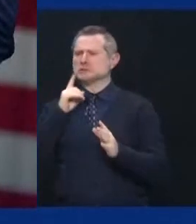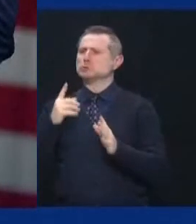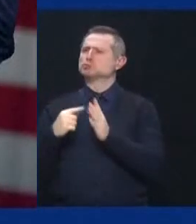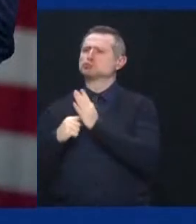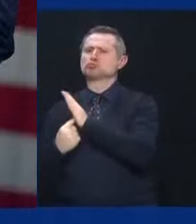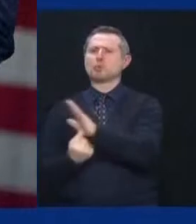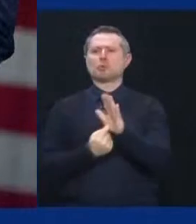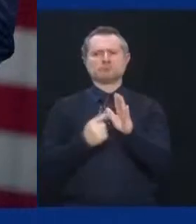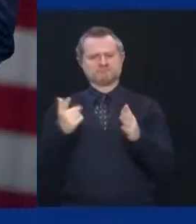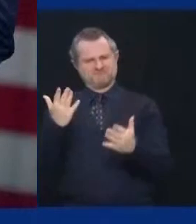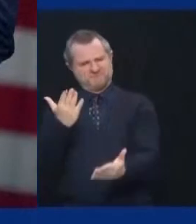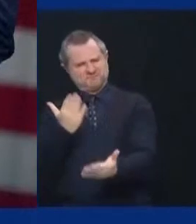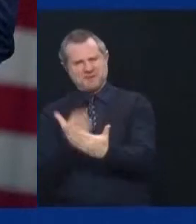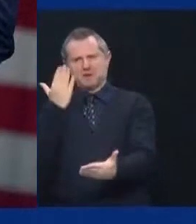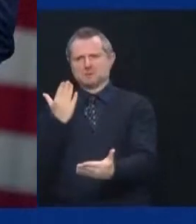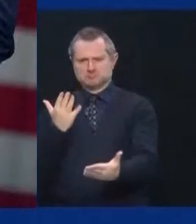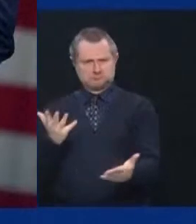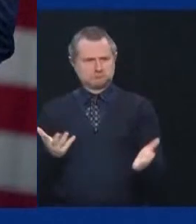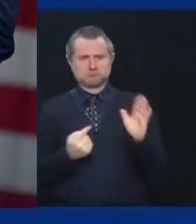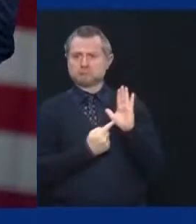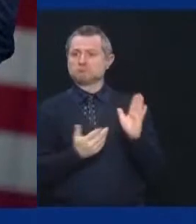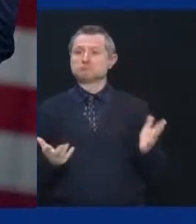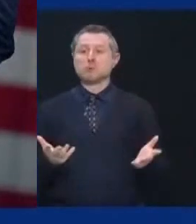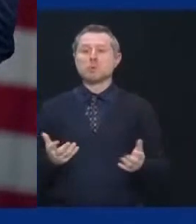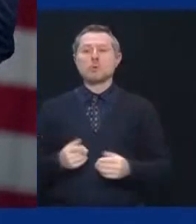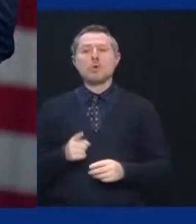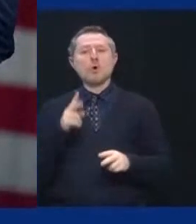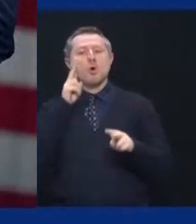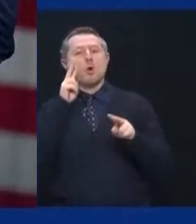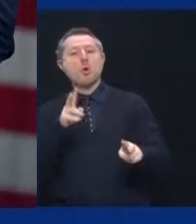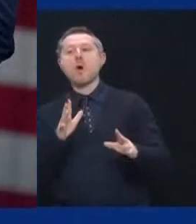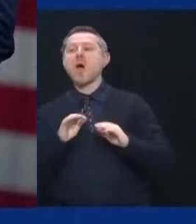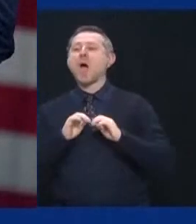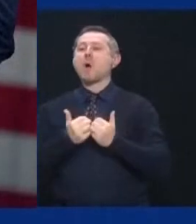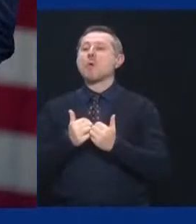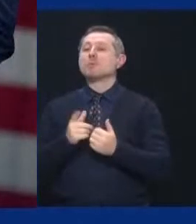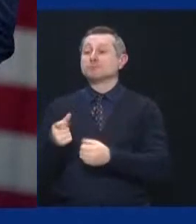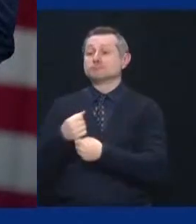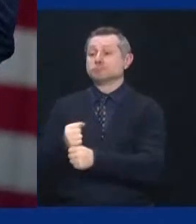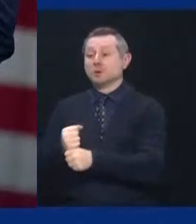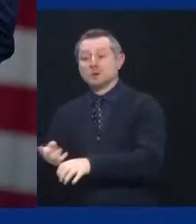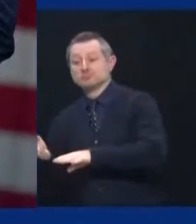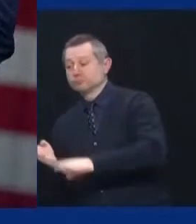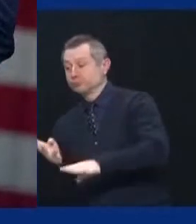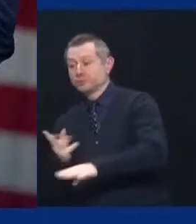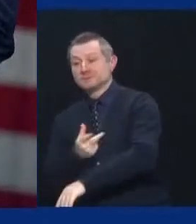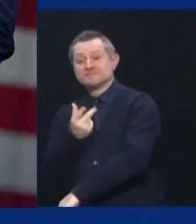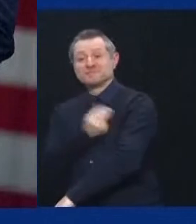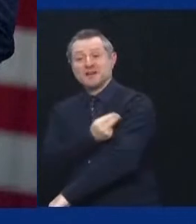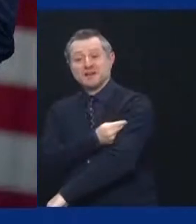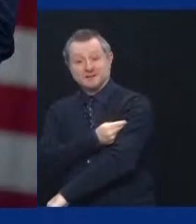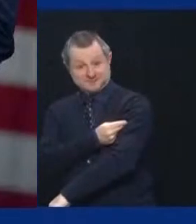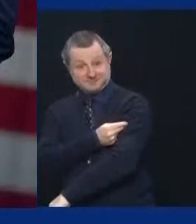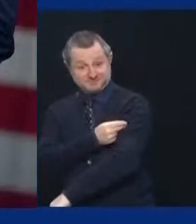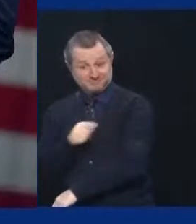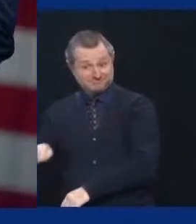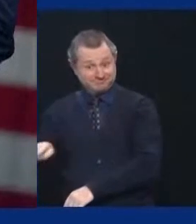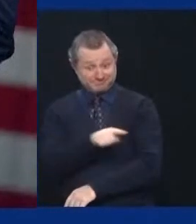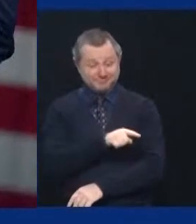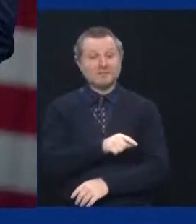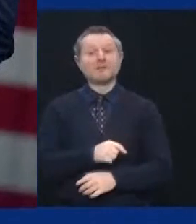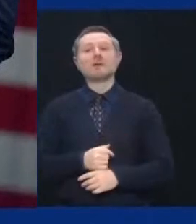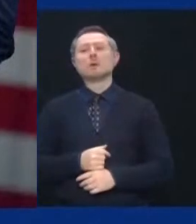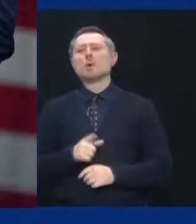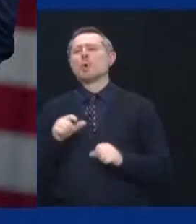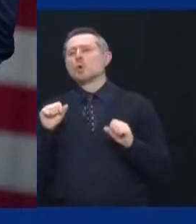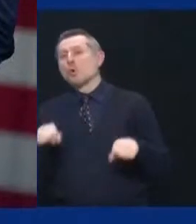the other day, that if you look at the pace of production and delivery, this could take years